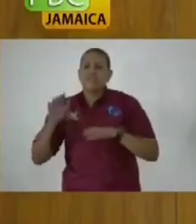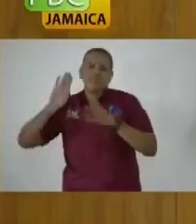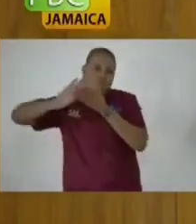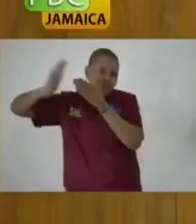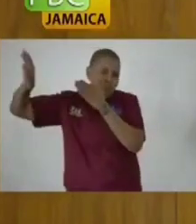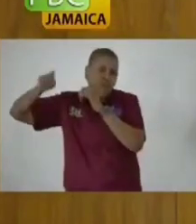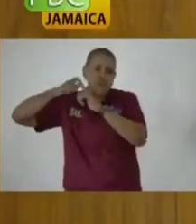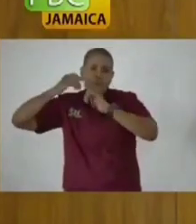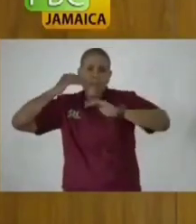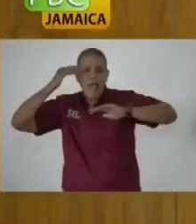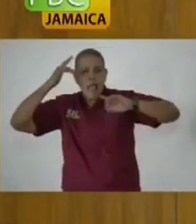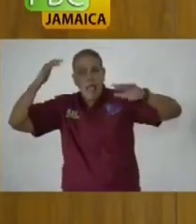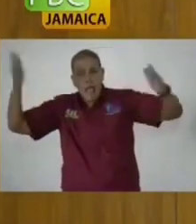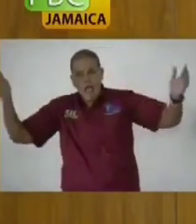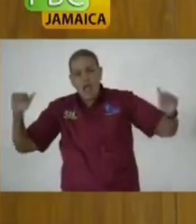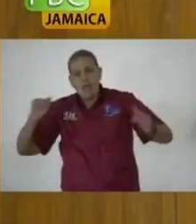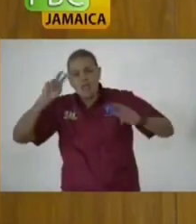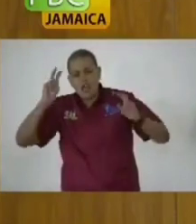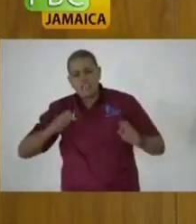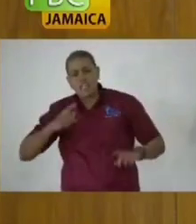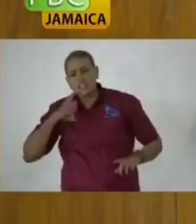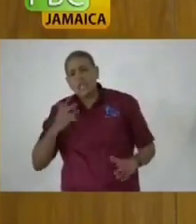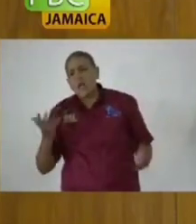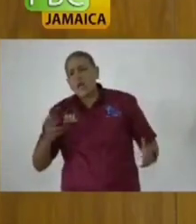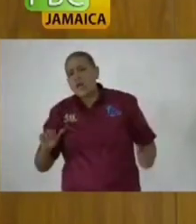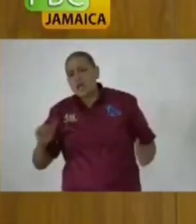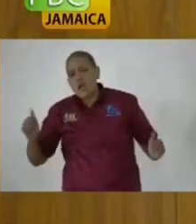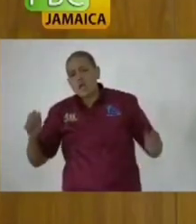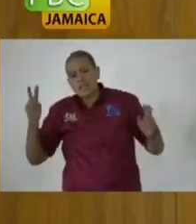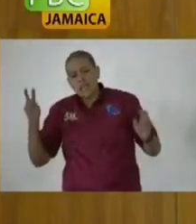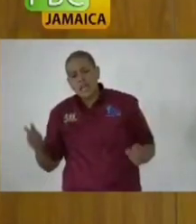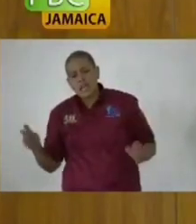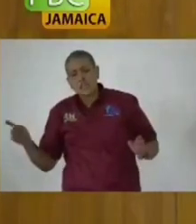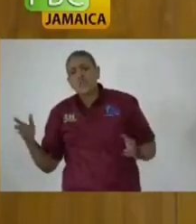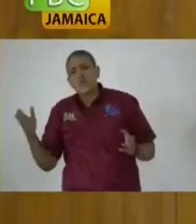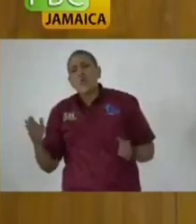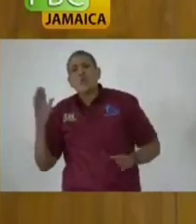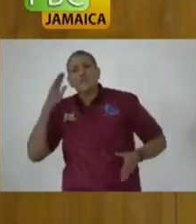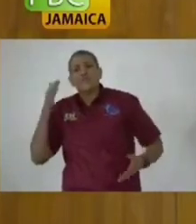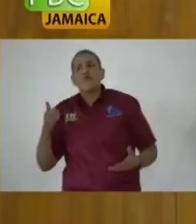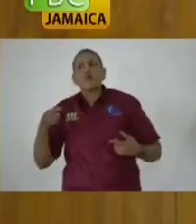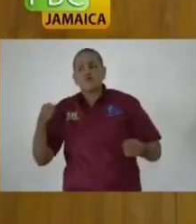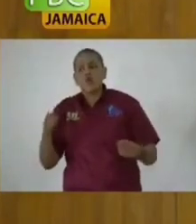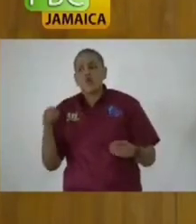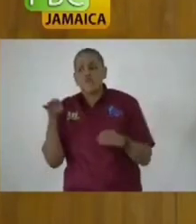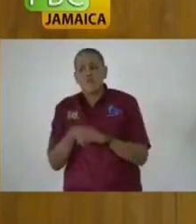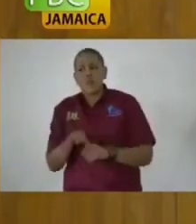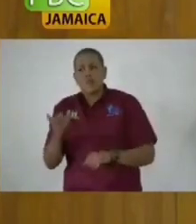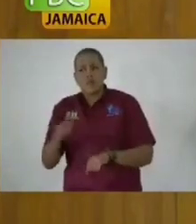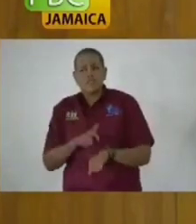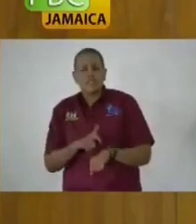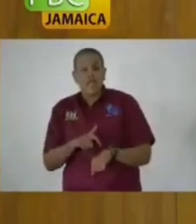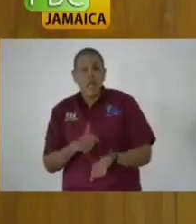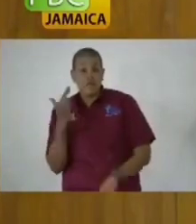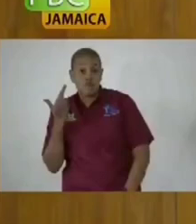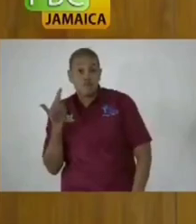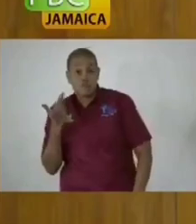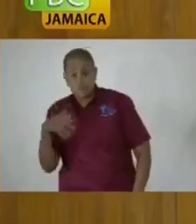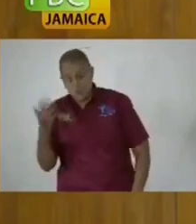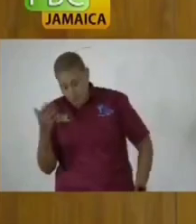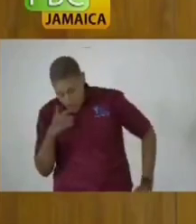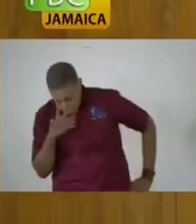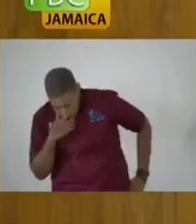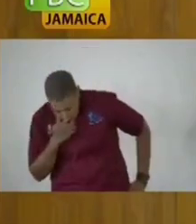I've said, what other matters are those that you would want to deal with in the referendum? The reason being that